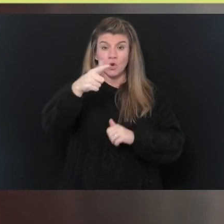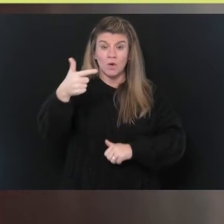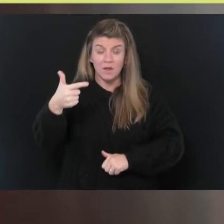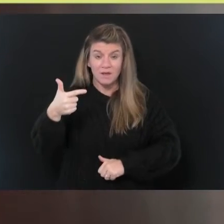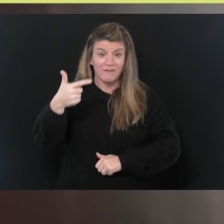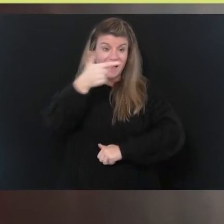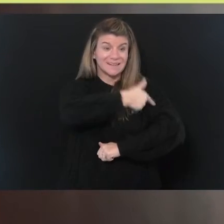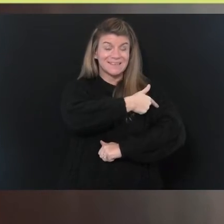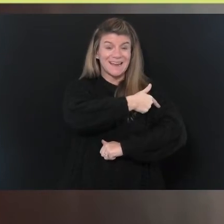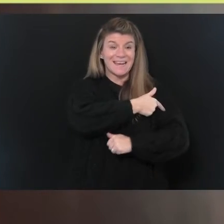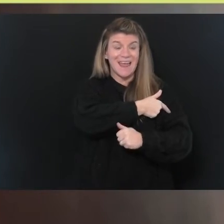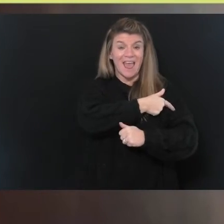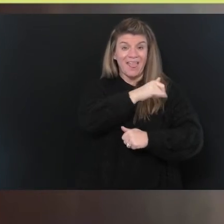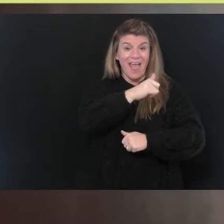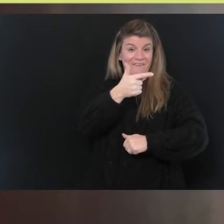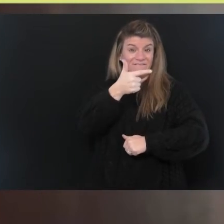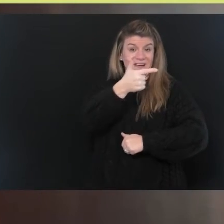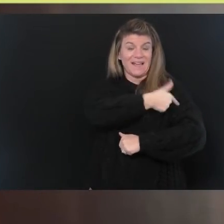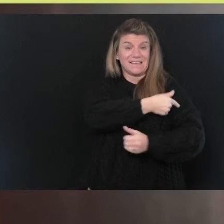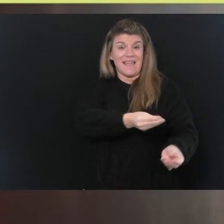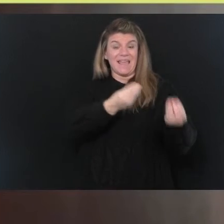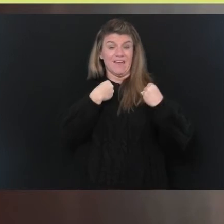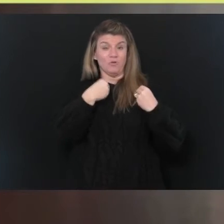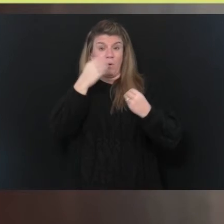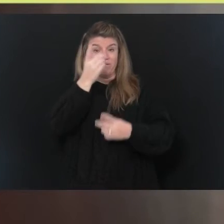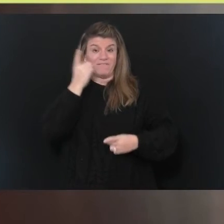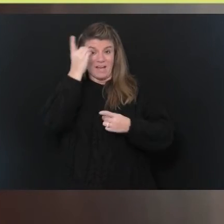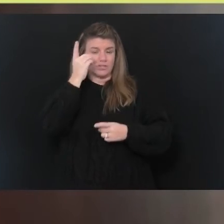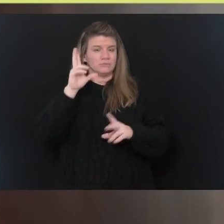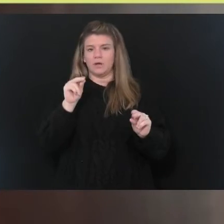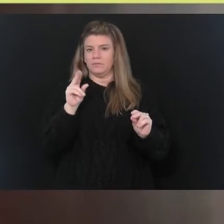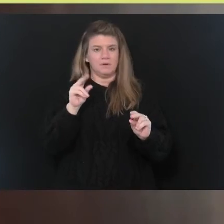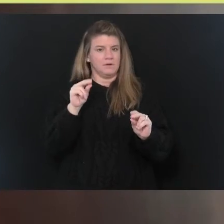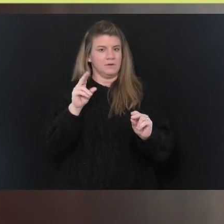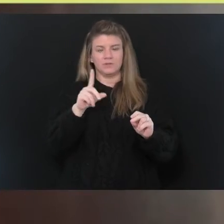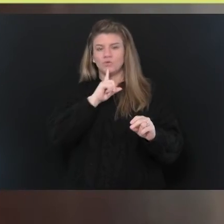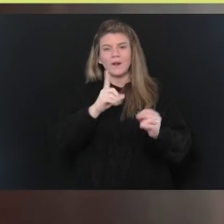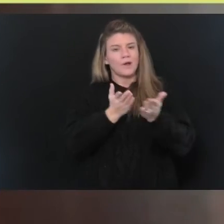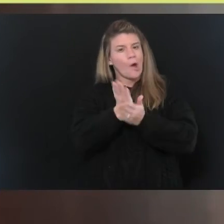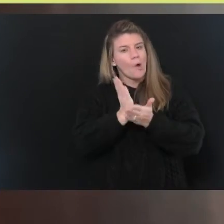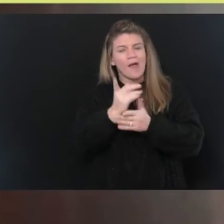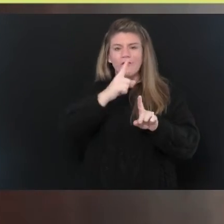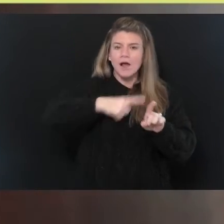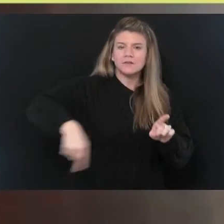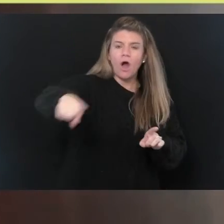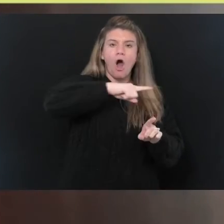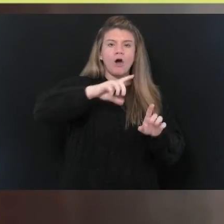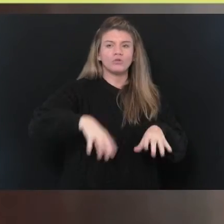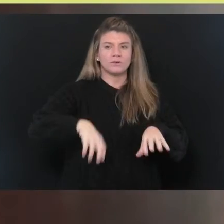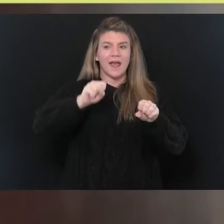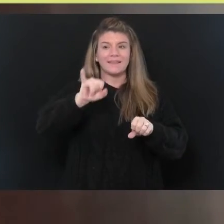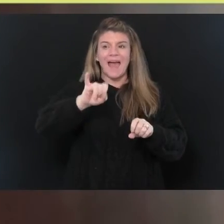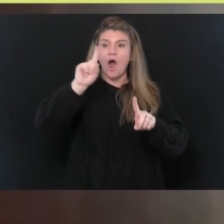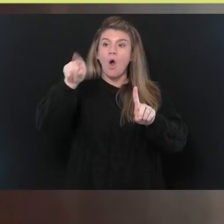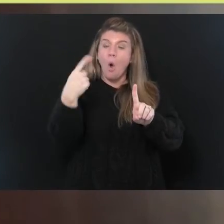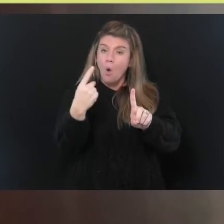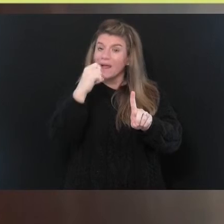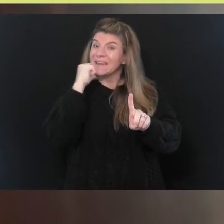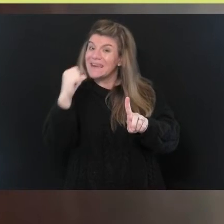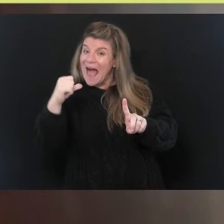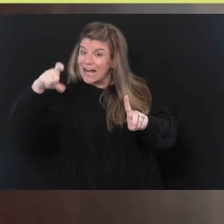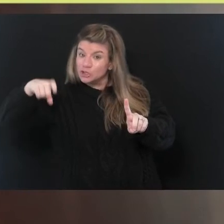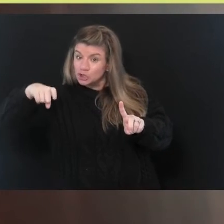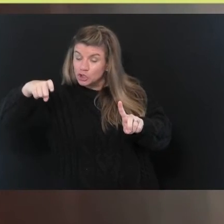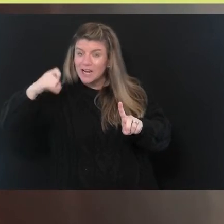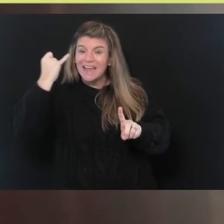infection, does not cause sterility, is really okay for everybody to take, except for people that are allergic to